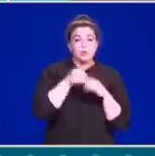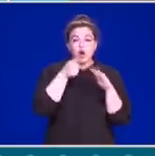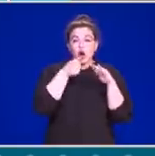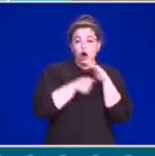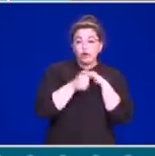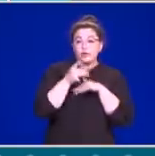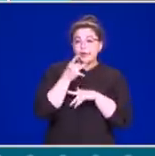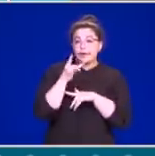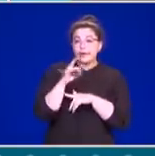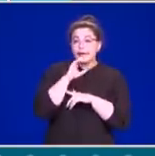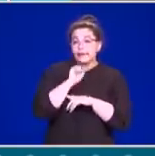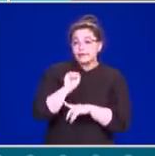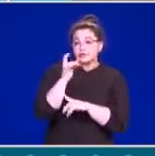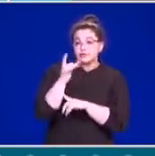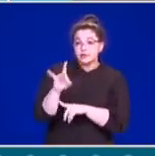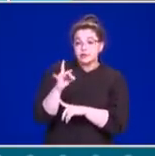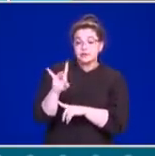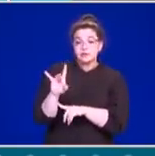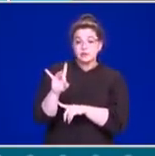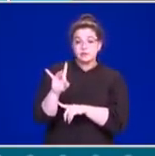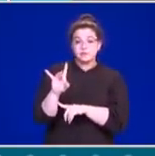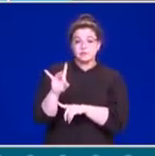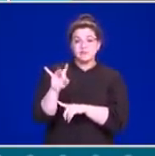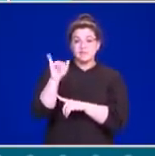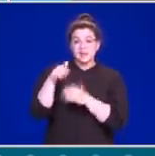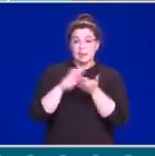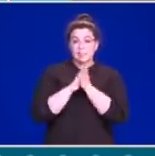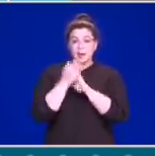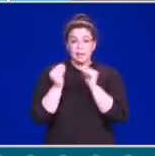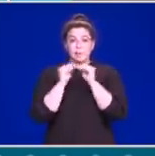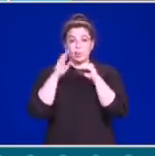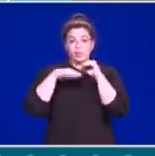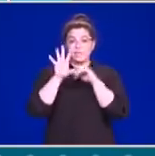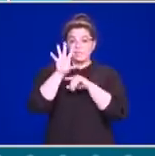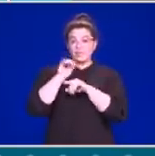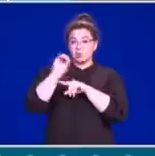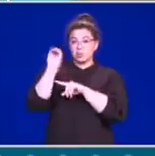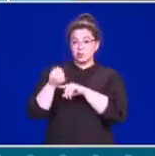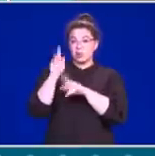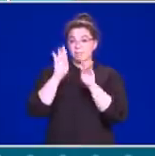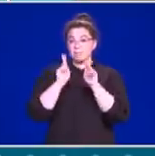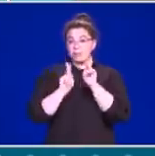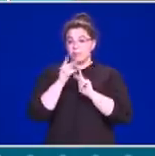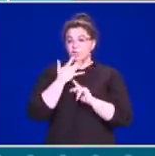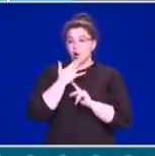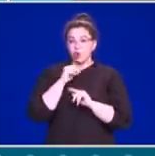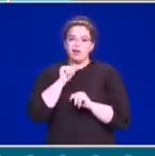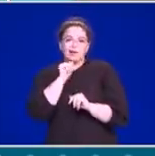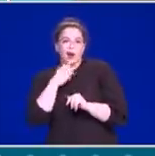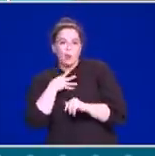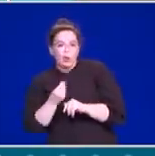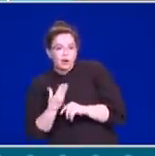18 population became more than 50% people of color or non-white?